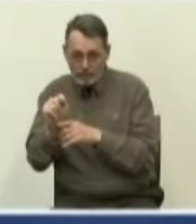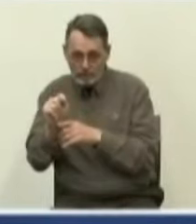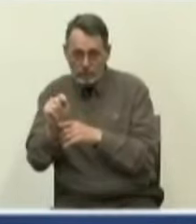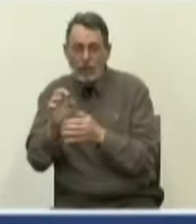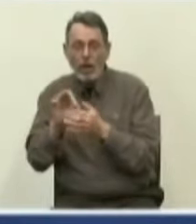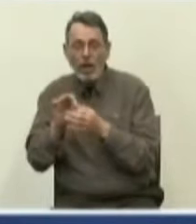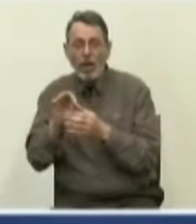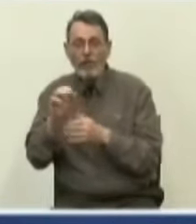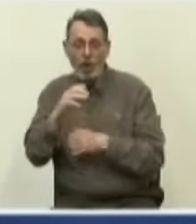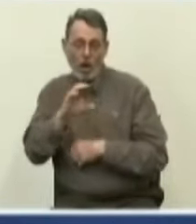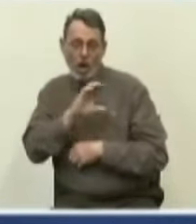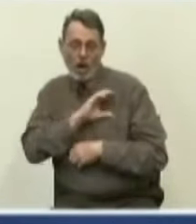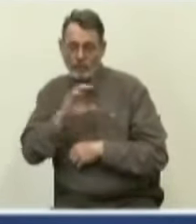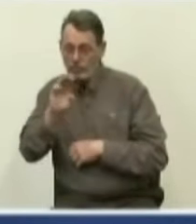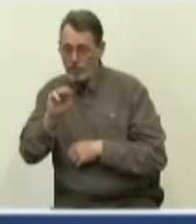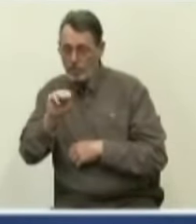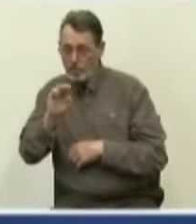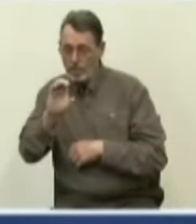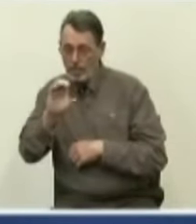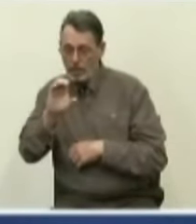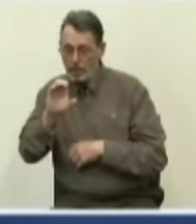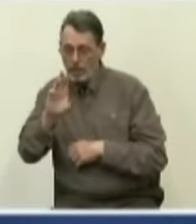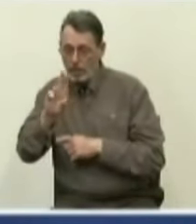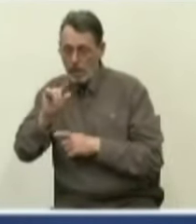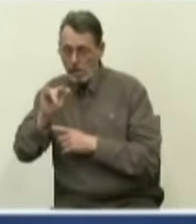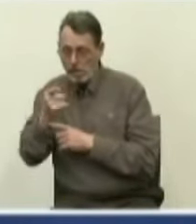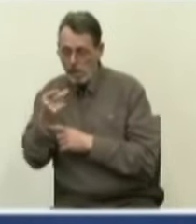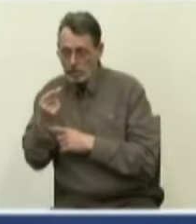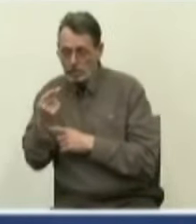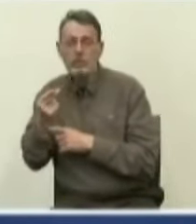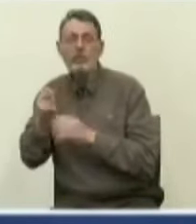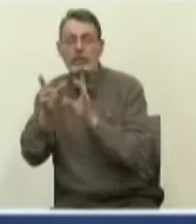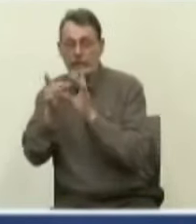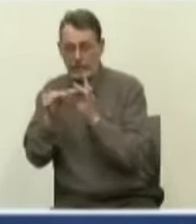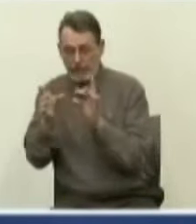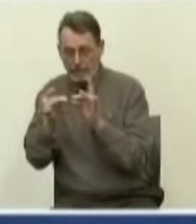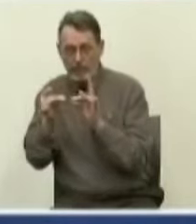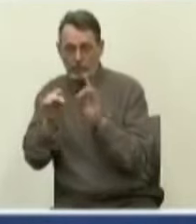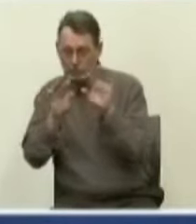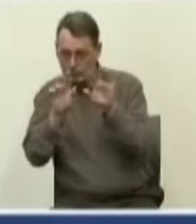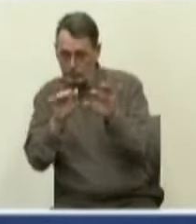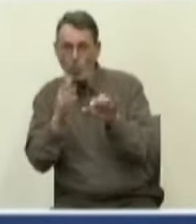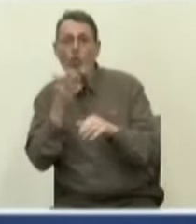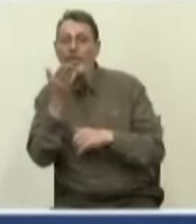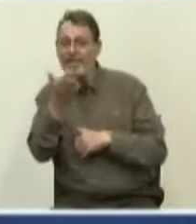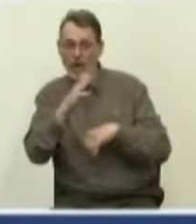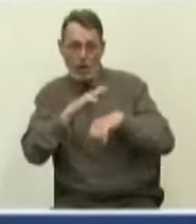of Officer McCullough's statement will be available on our website at